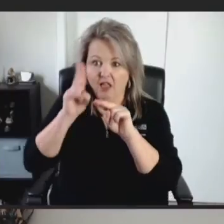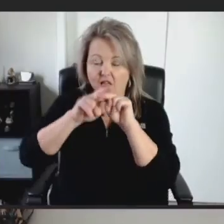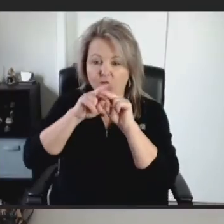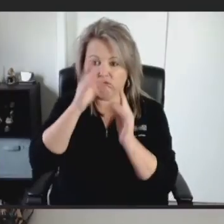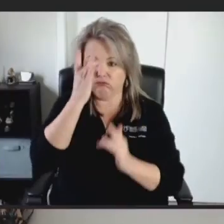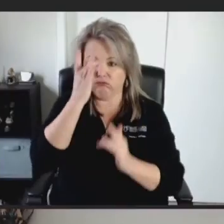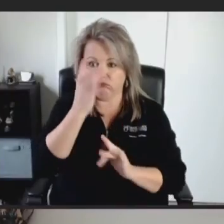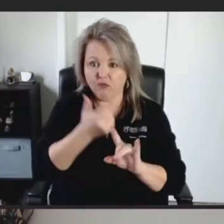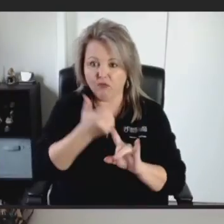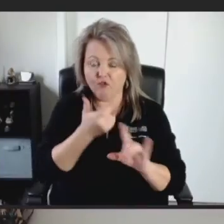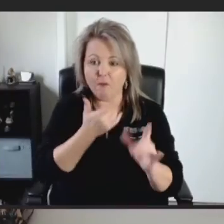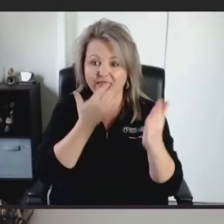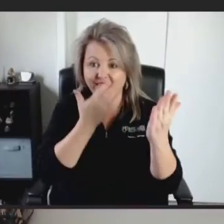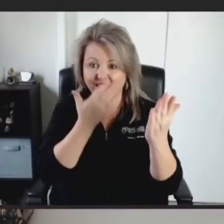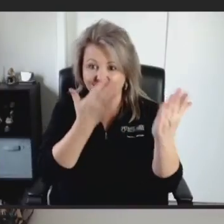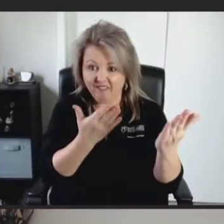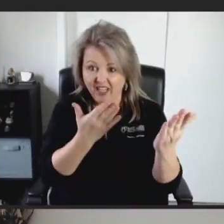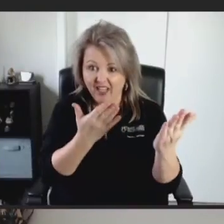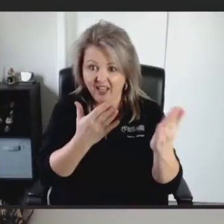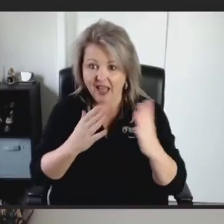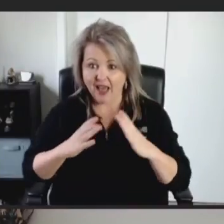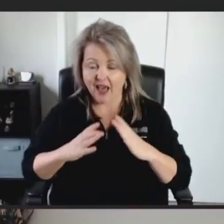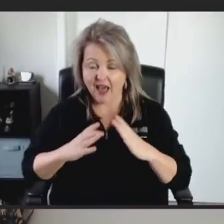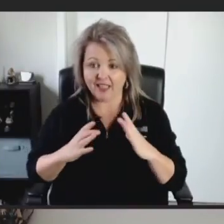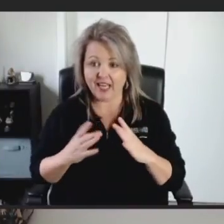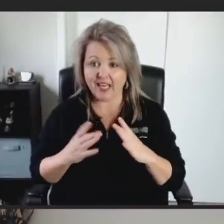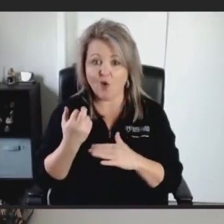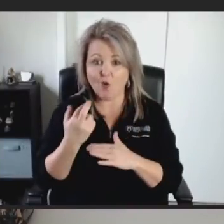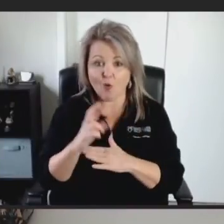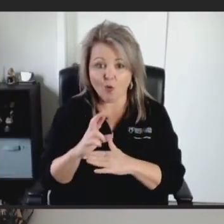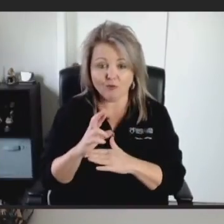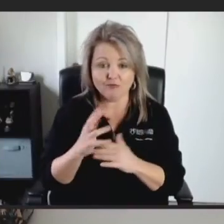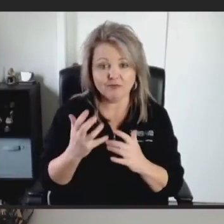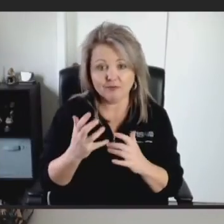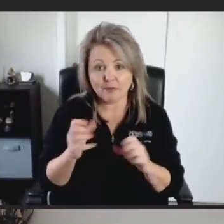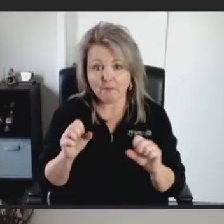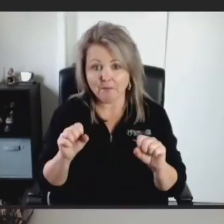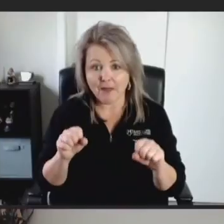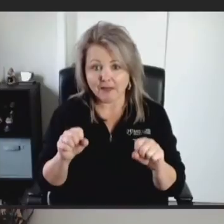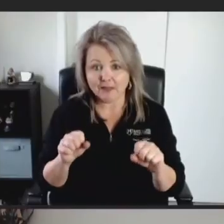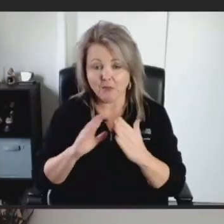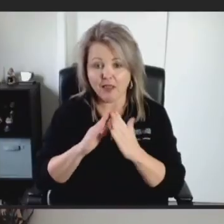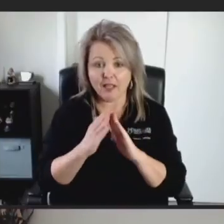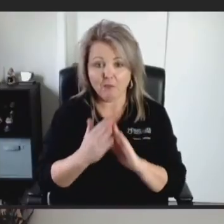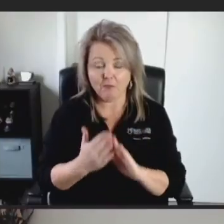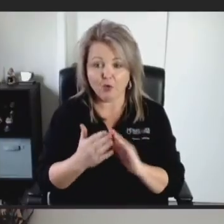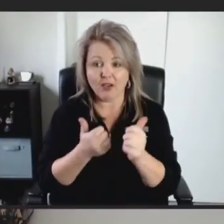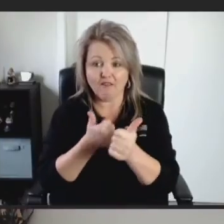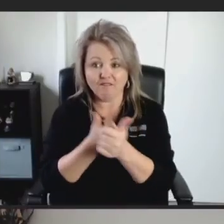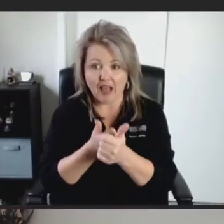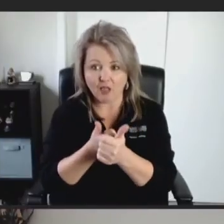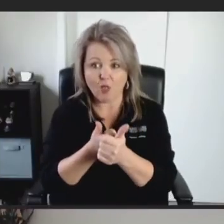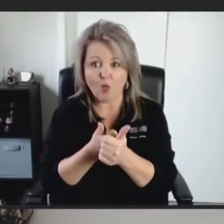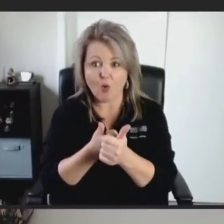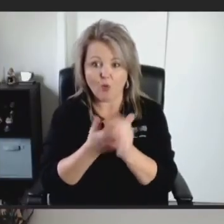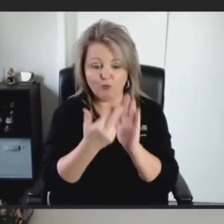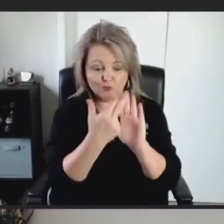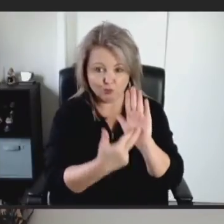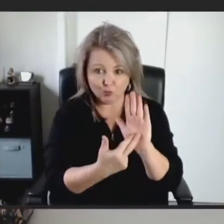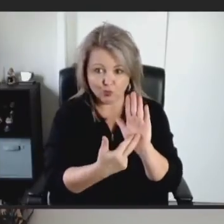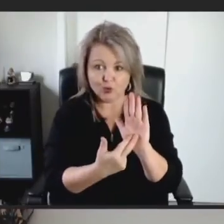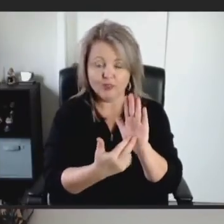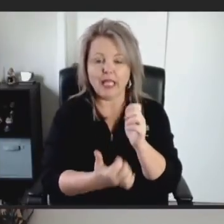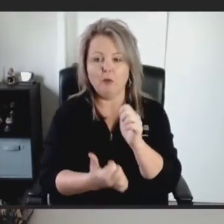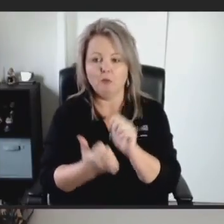Thanksgiving holiday, or are there indications that perhaps the community followed the directions that were given and a majority of